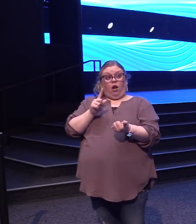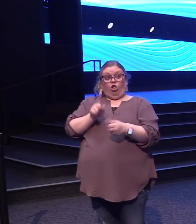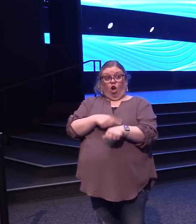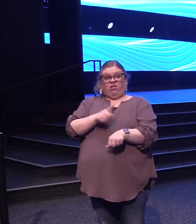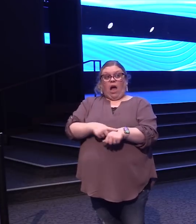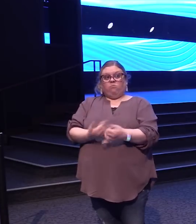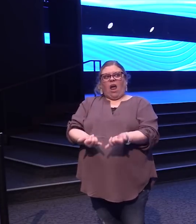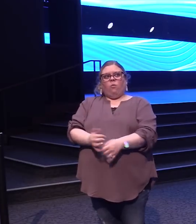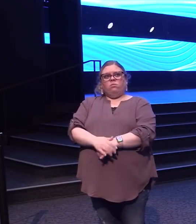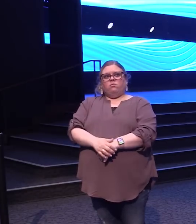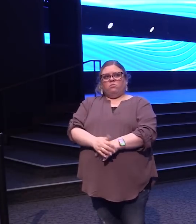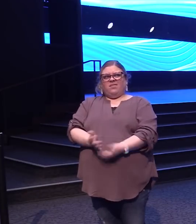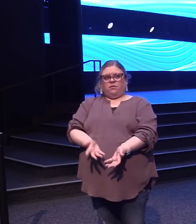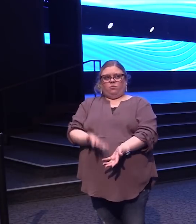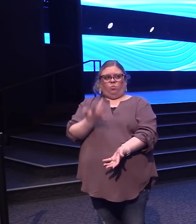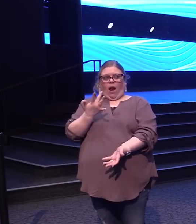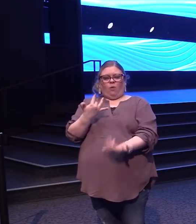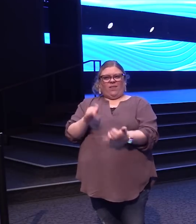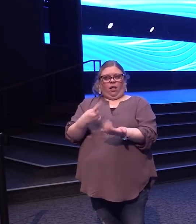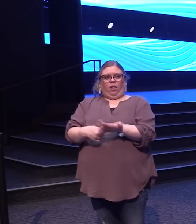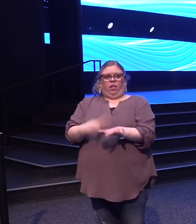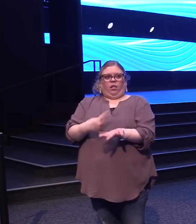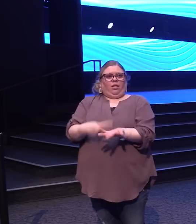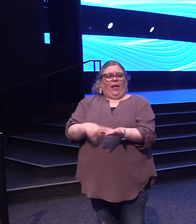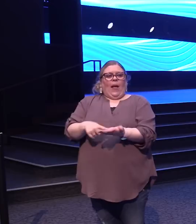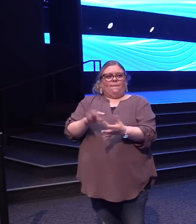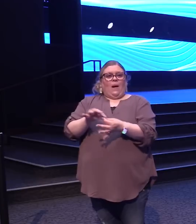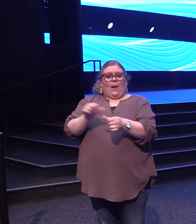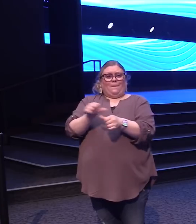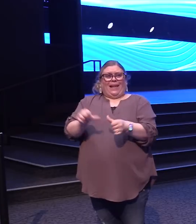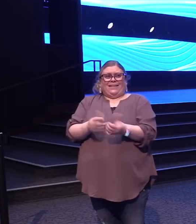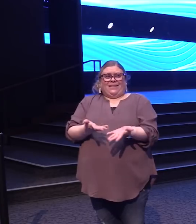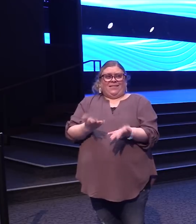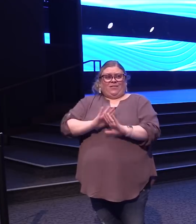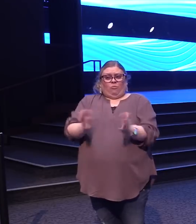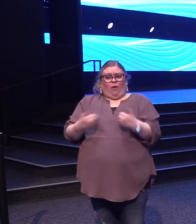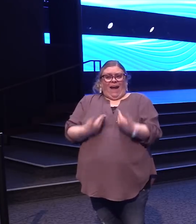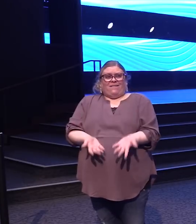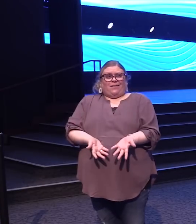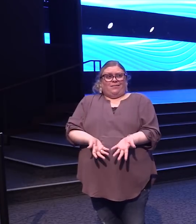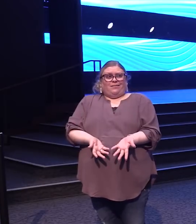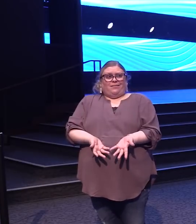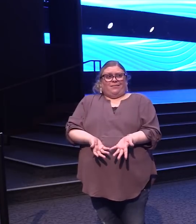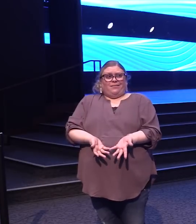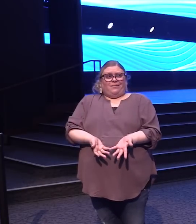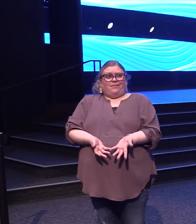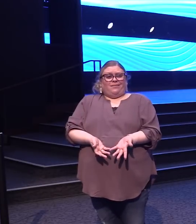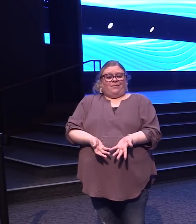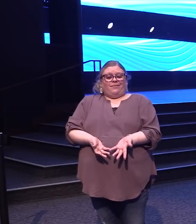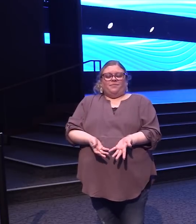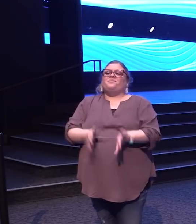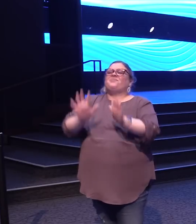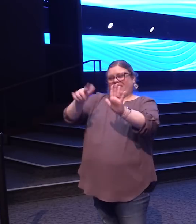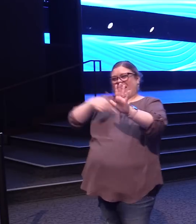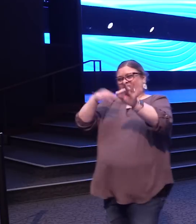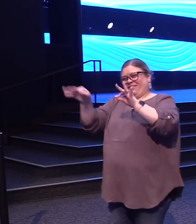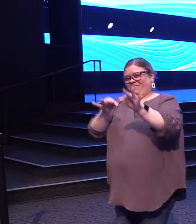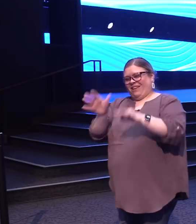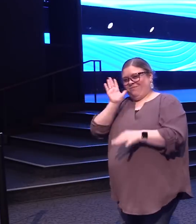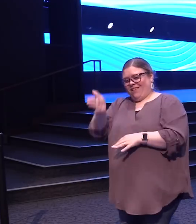time now. So why are we talking about a place that is no more? Well, I'm going to tell